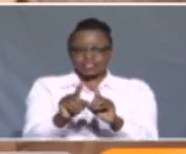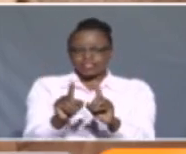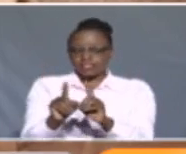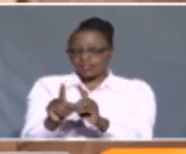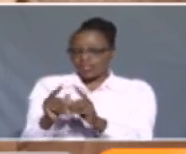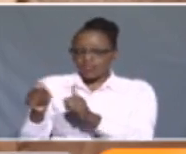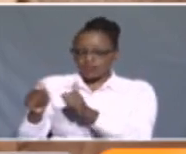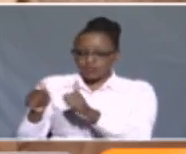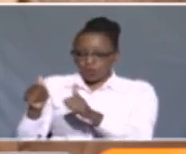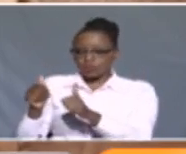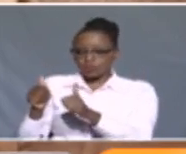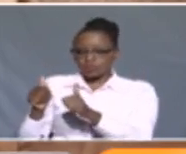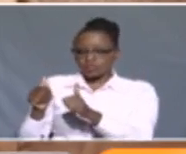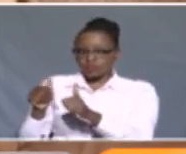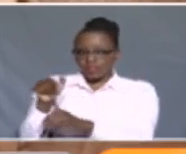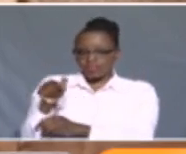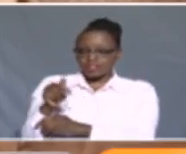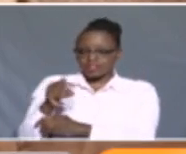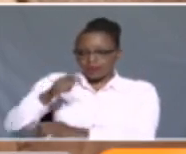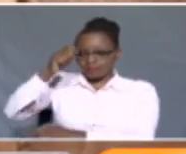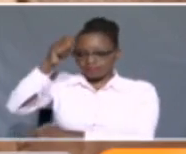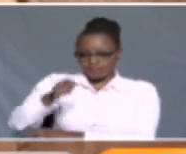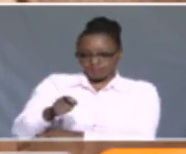discretion of the trial magistrate.